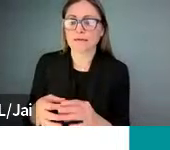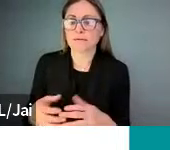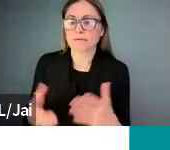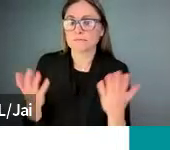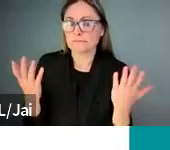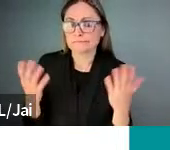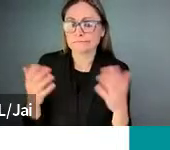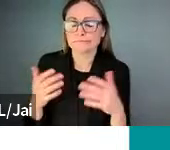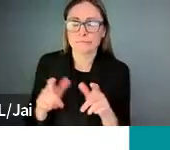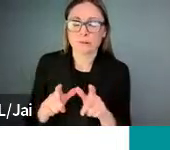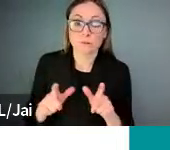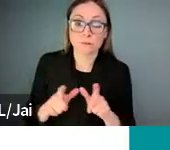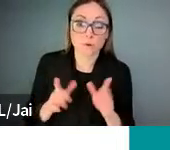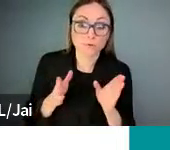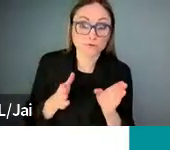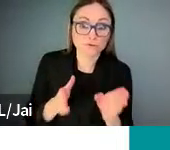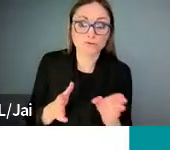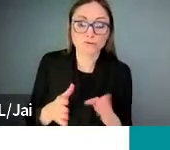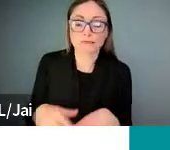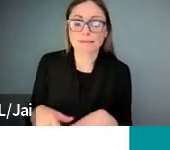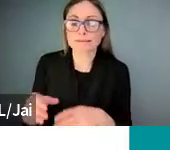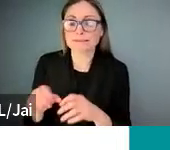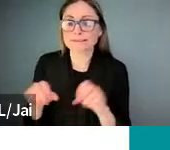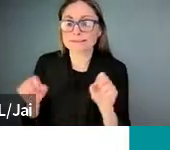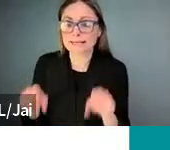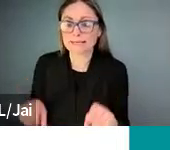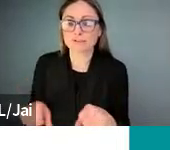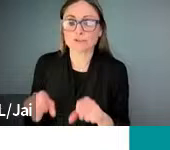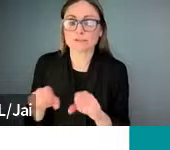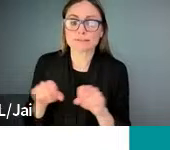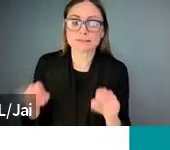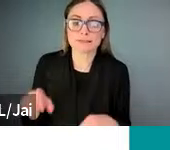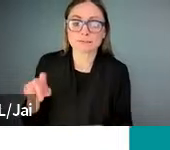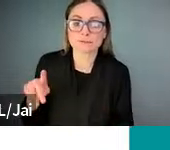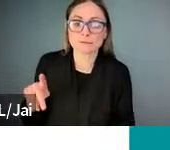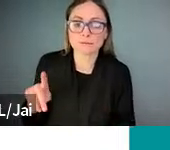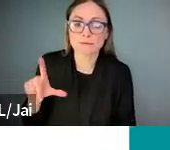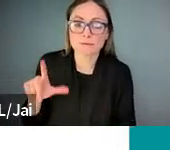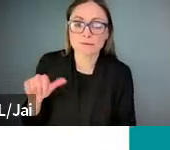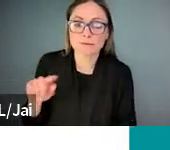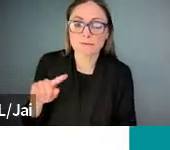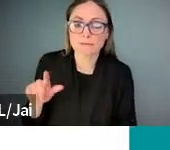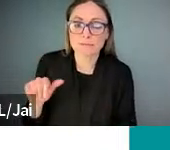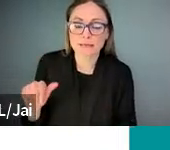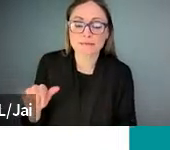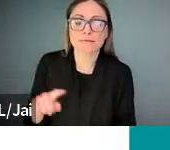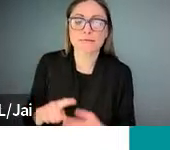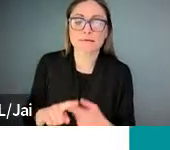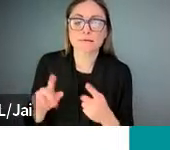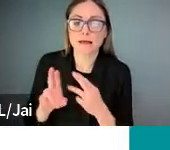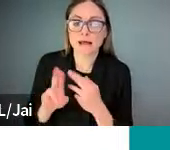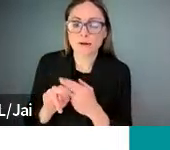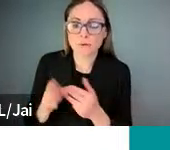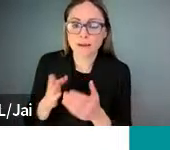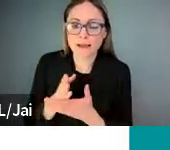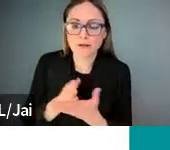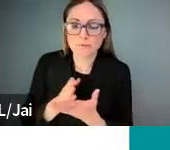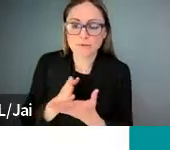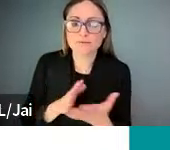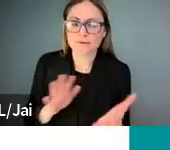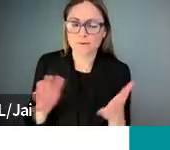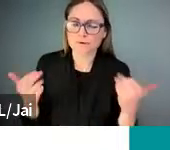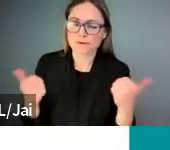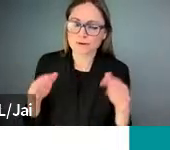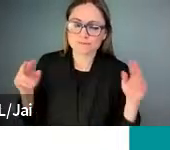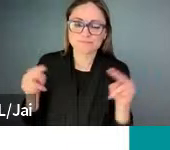local streets, the station, station plaza, highway elements, active transportation, and we're really trying to look